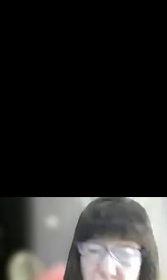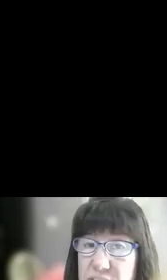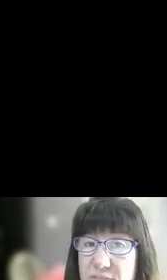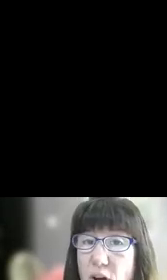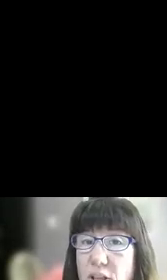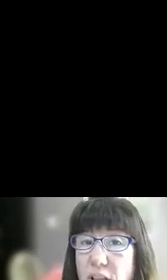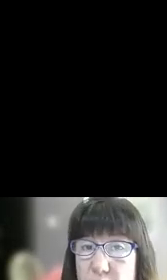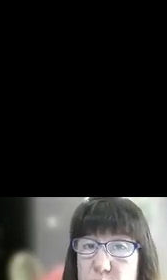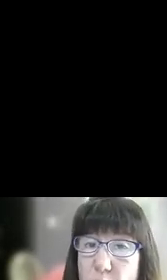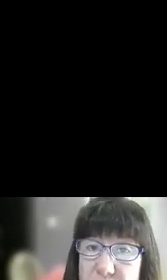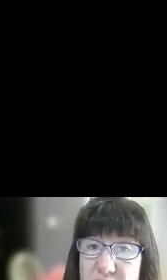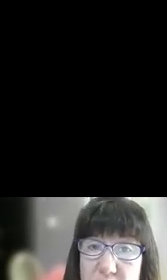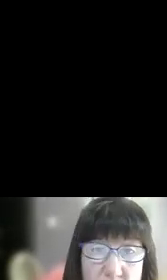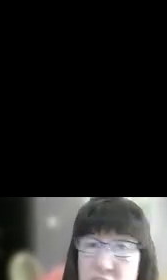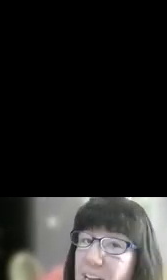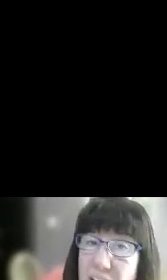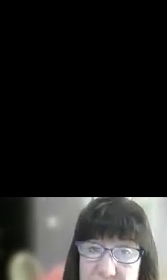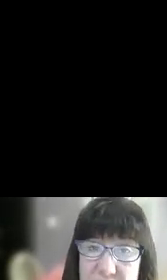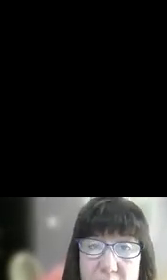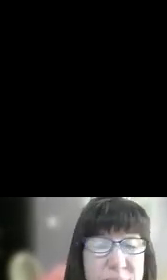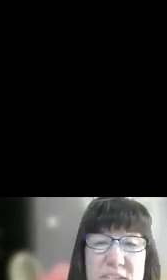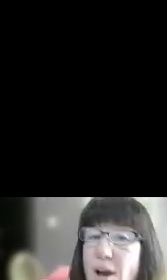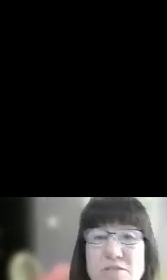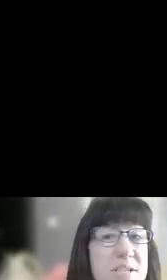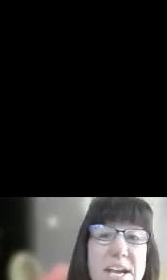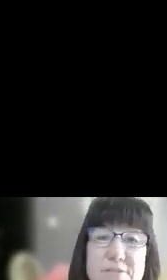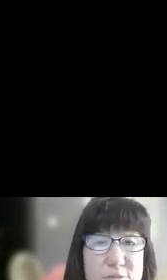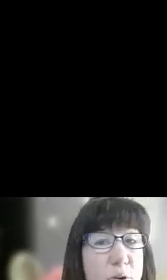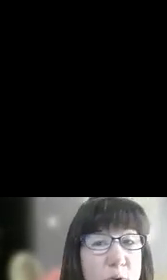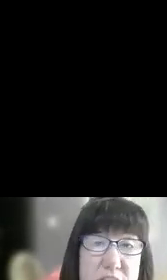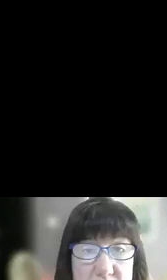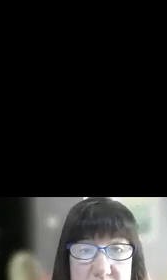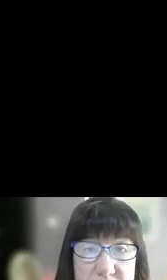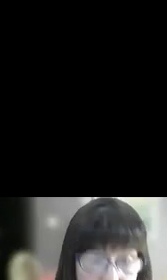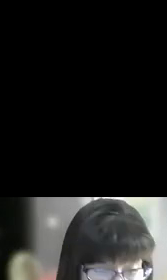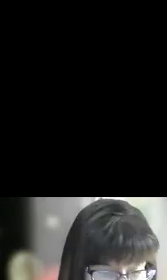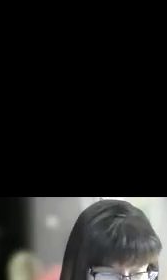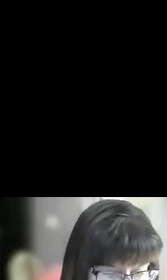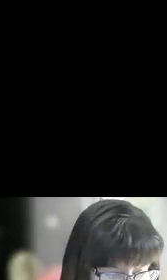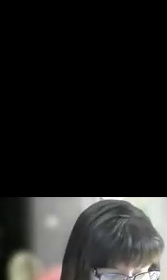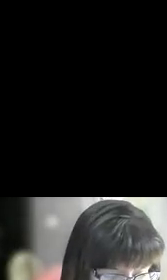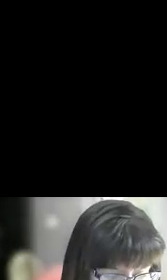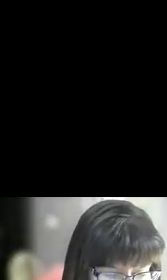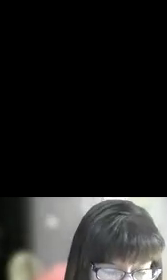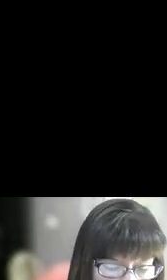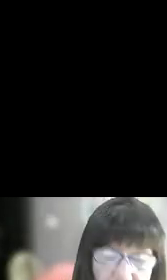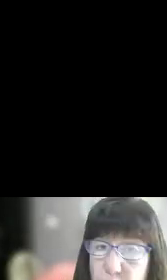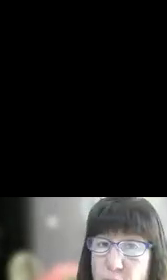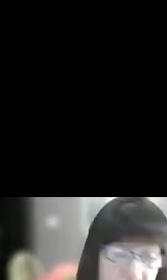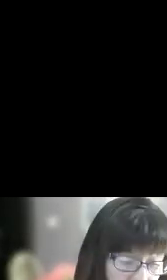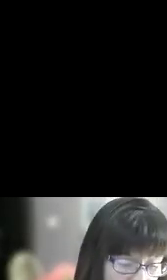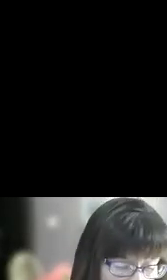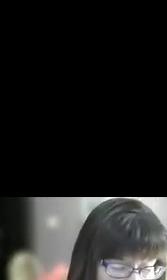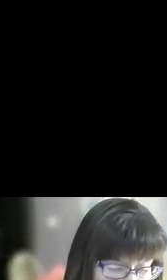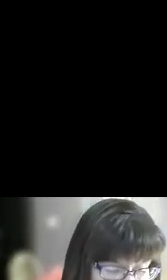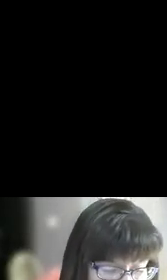you can receive an online response to your question at any time. So after today, if you have more questions, feel free to use that function. Now remember,